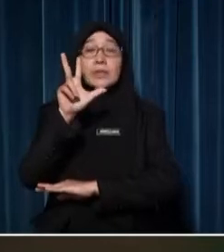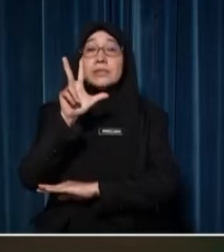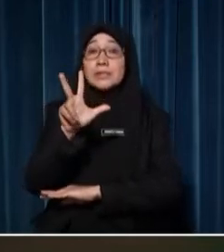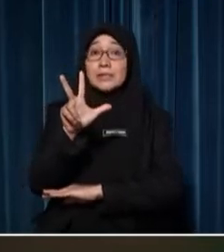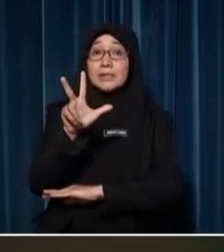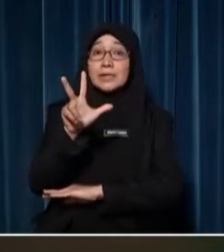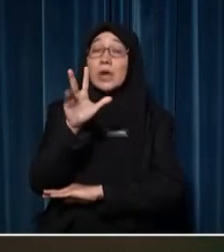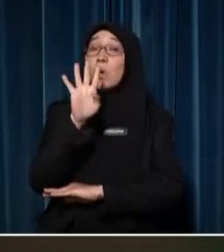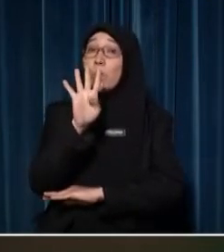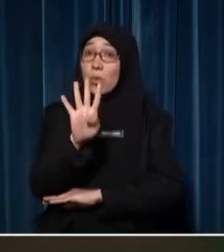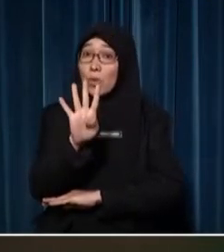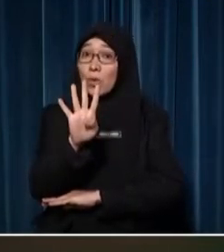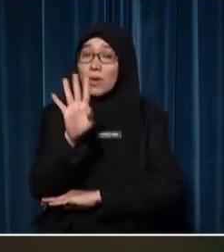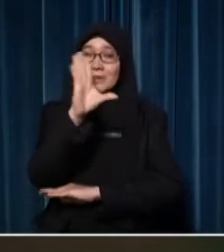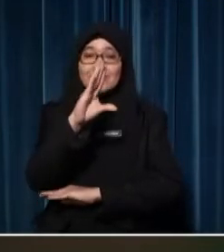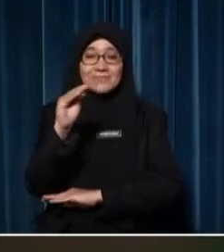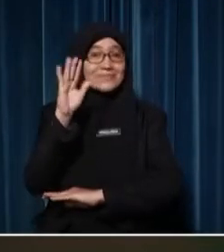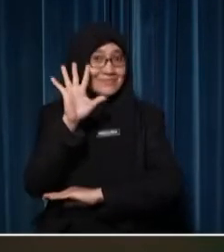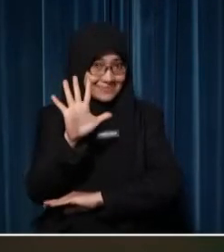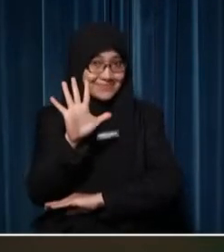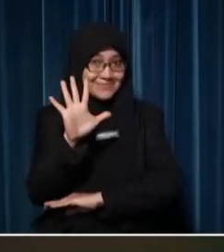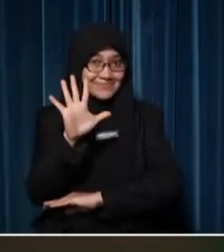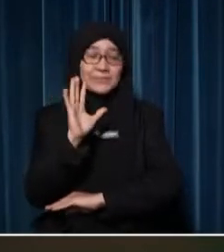3, 4, and 5.